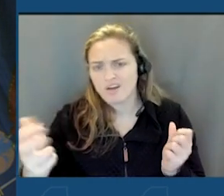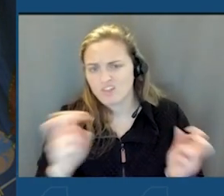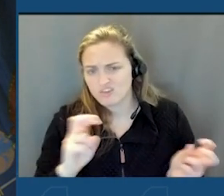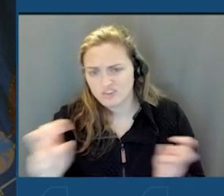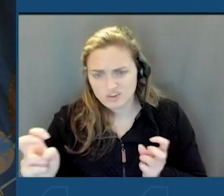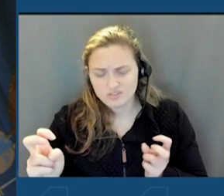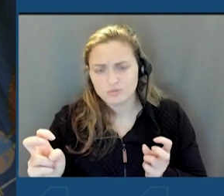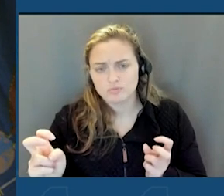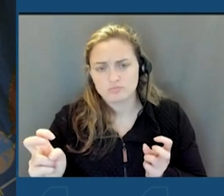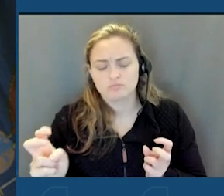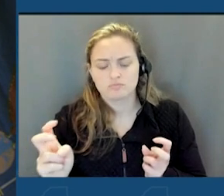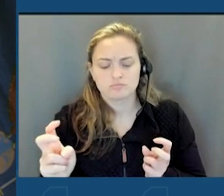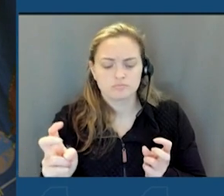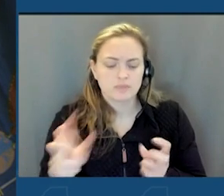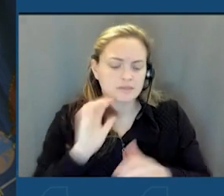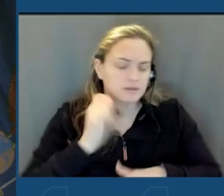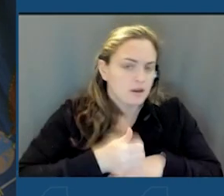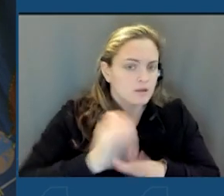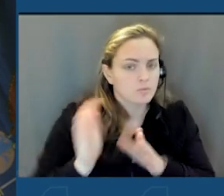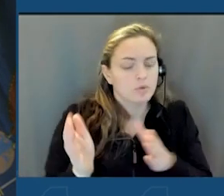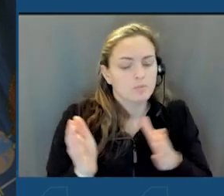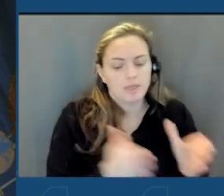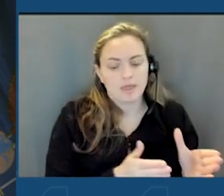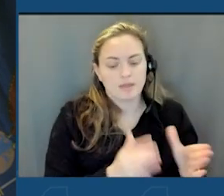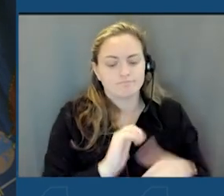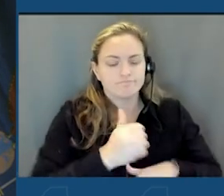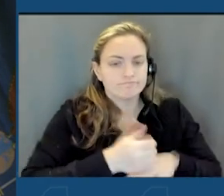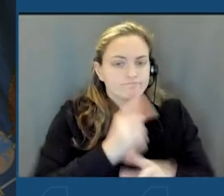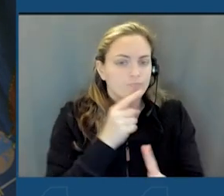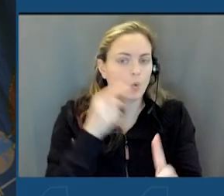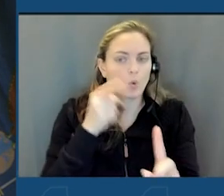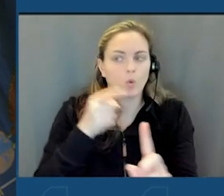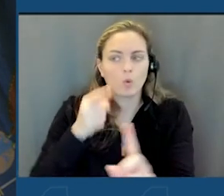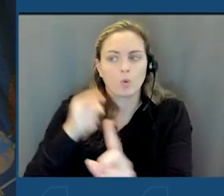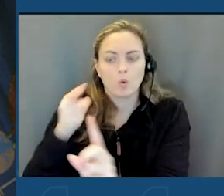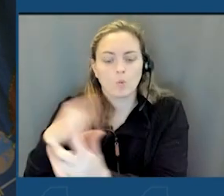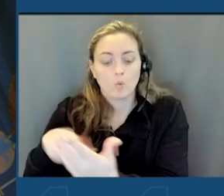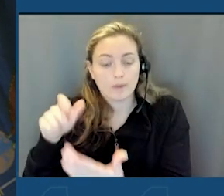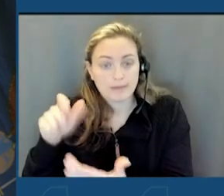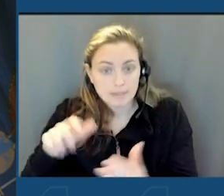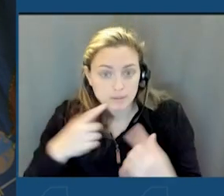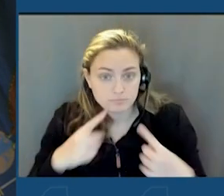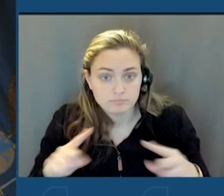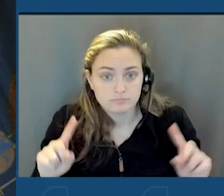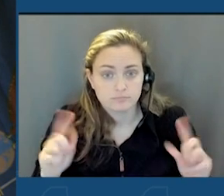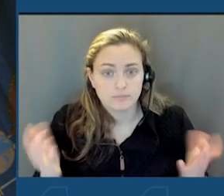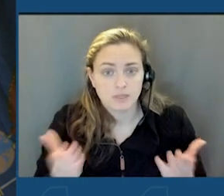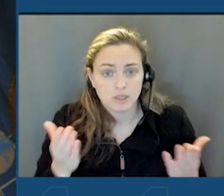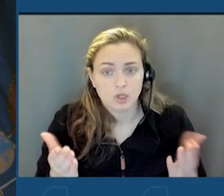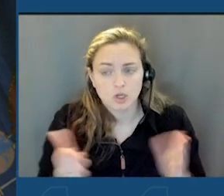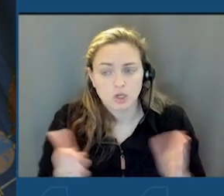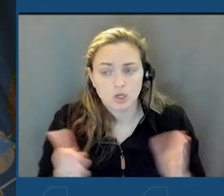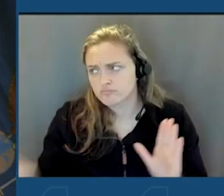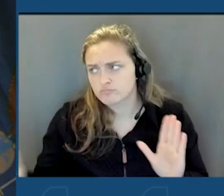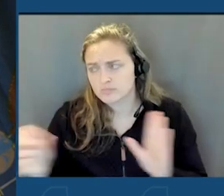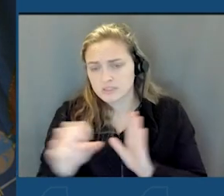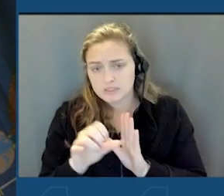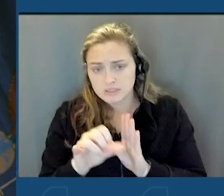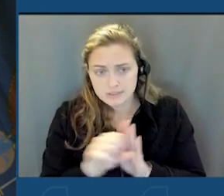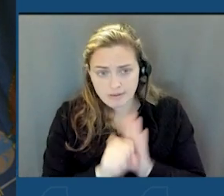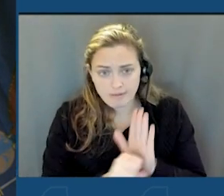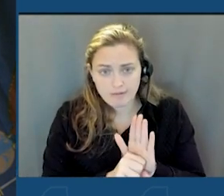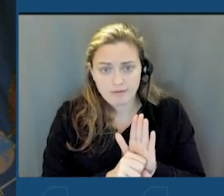putting forward a plan that sets the goals of what we need to accomplish here and across the state, that